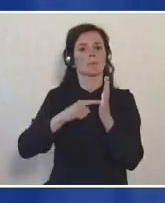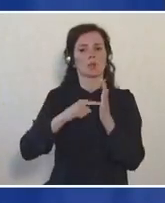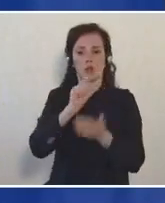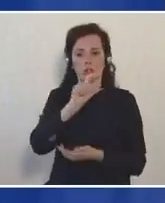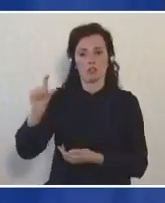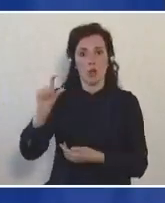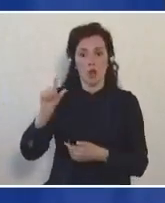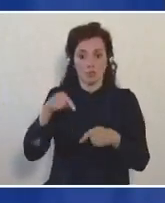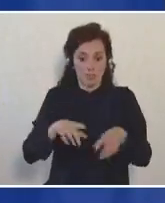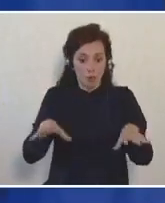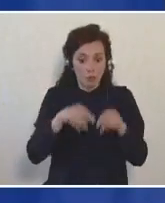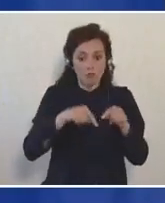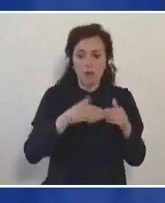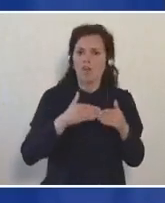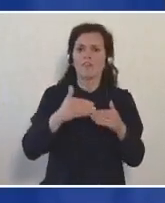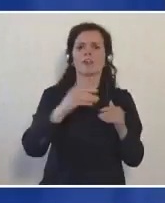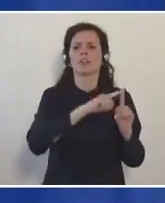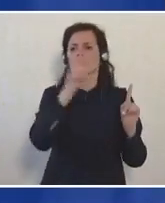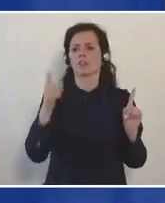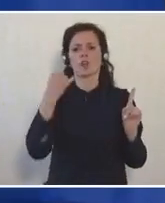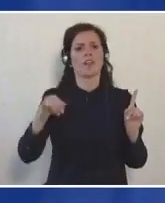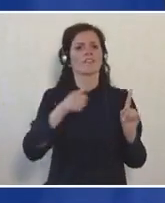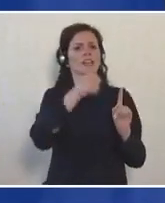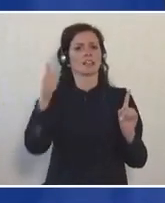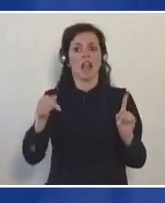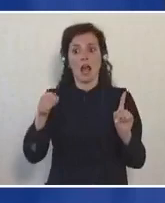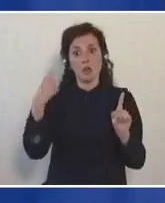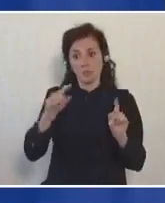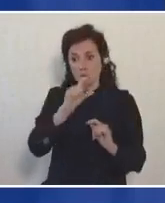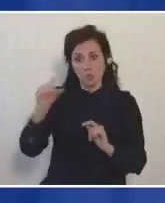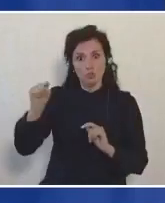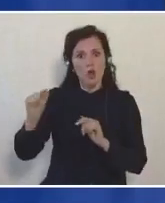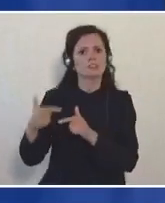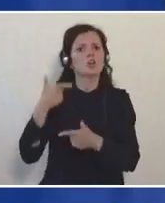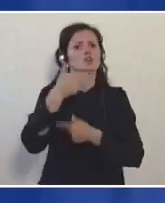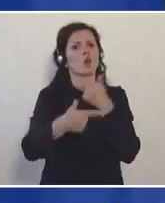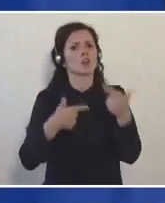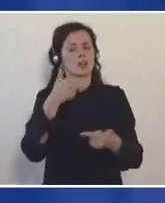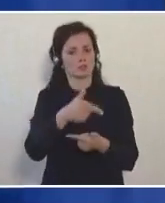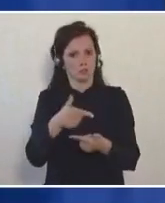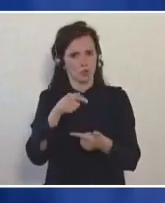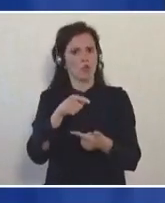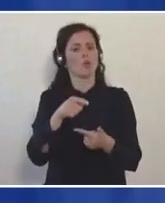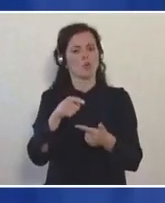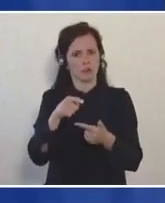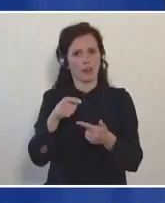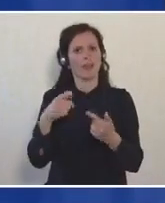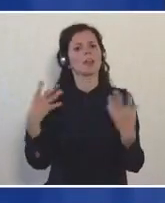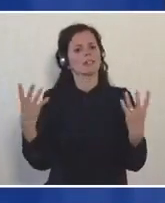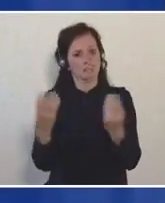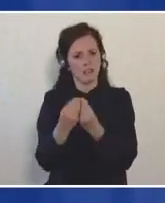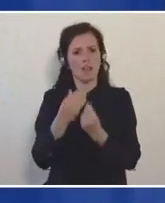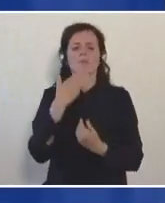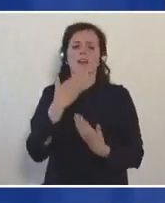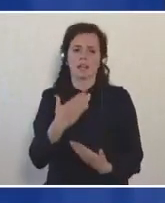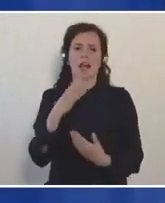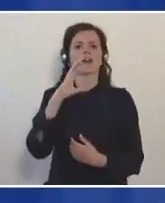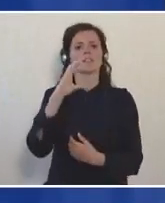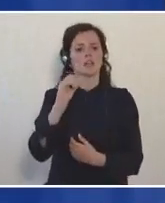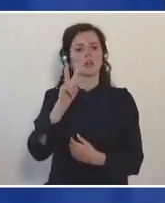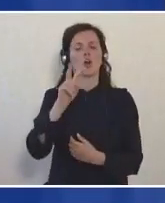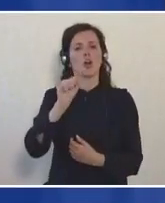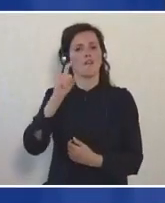donated. Many of them through COVAX, not all of them, but many of them through COVAX. So here too, we feel responsible